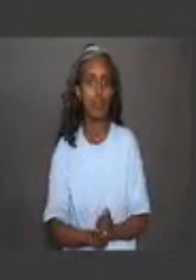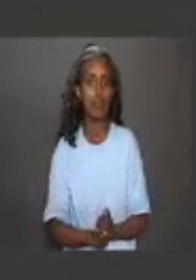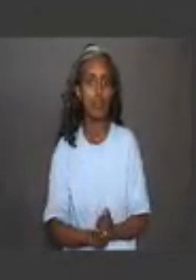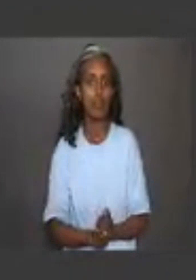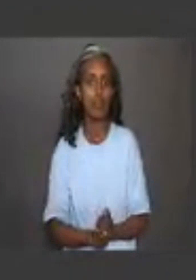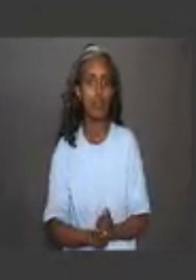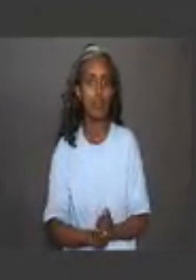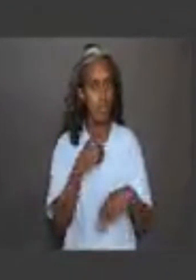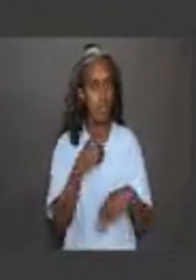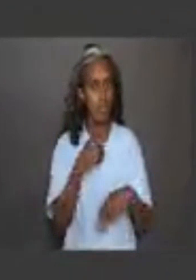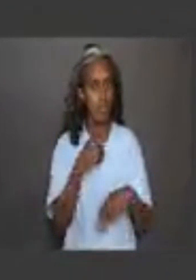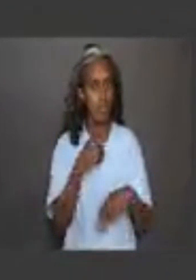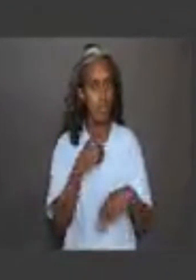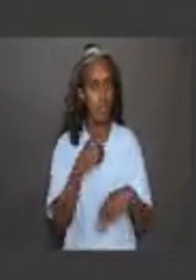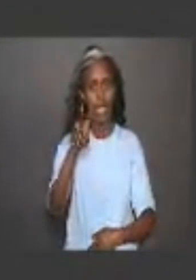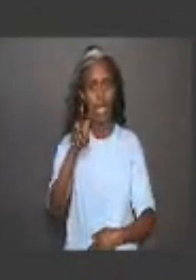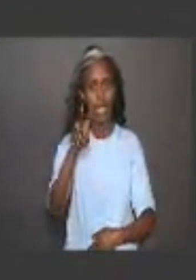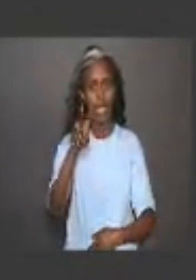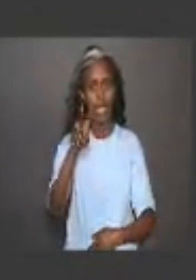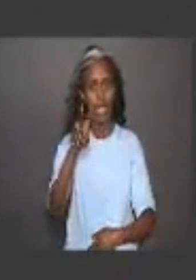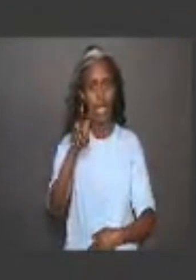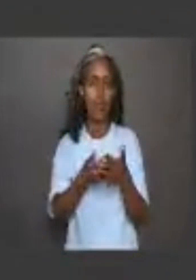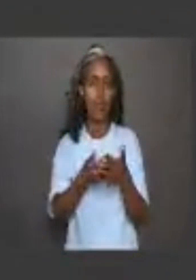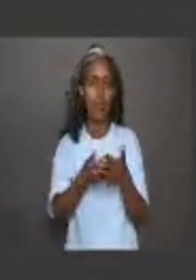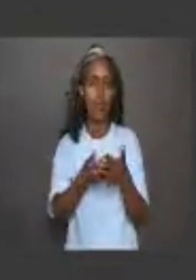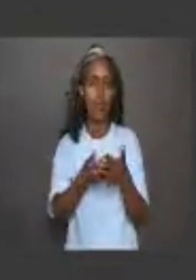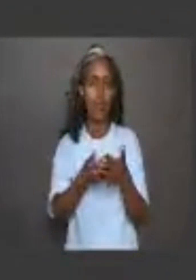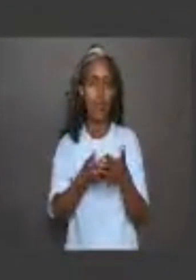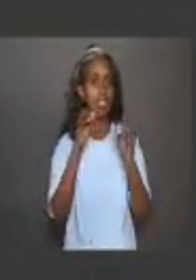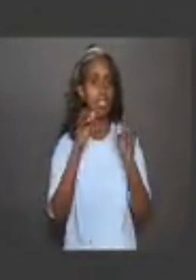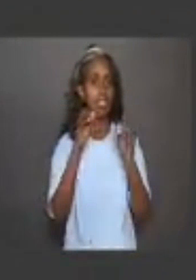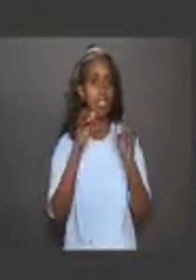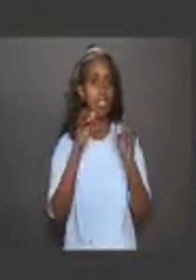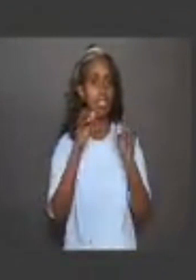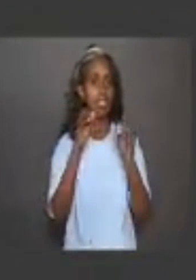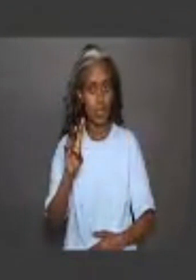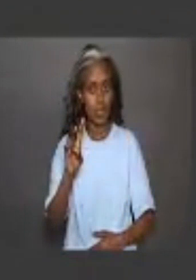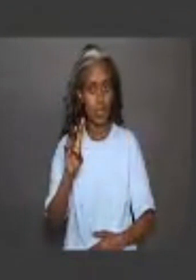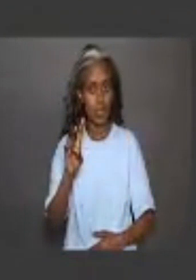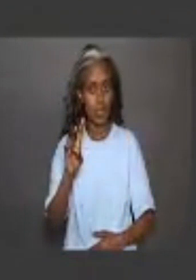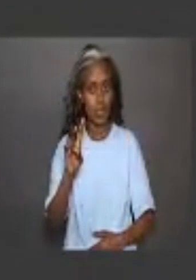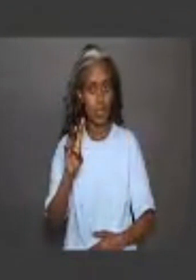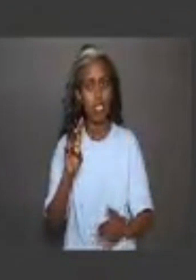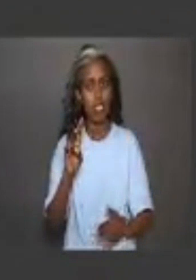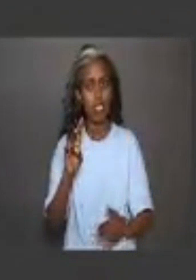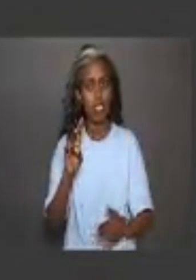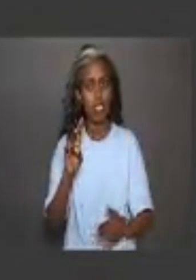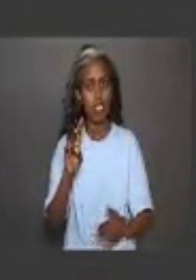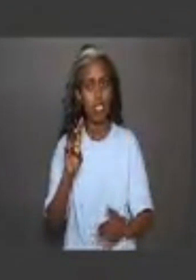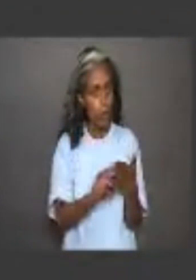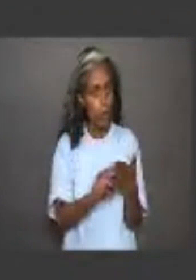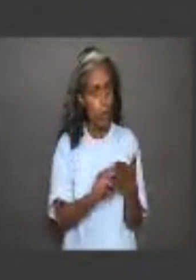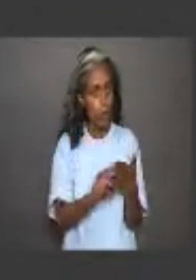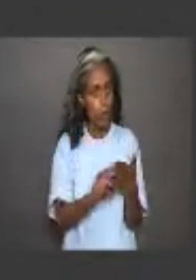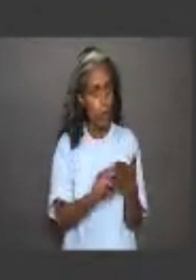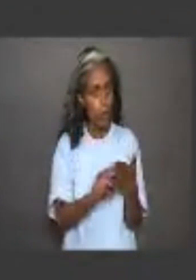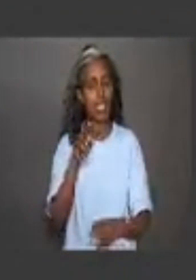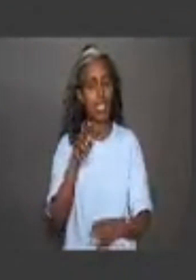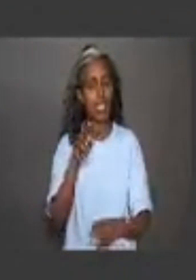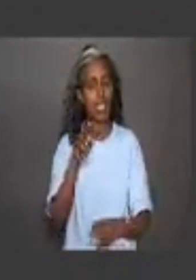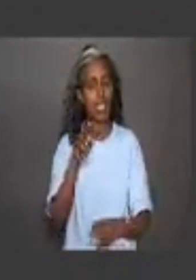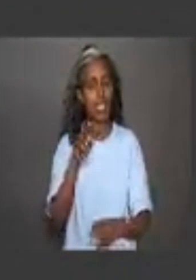So x squared minus x plus 7 is the product of x plus